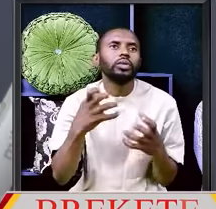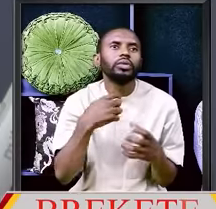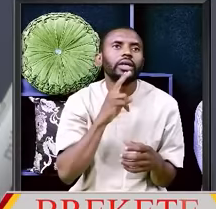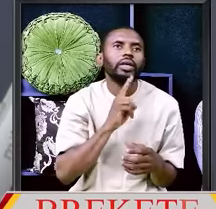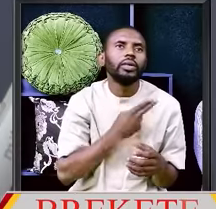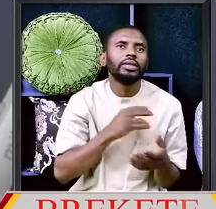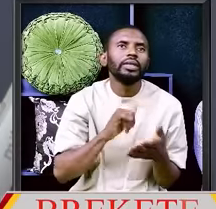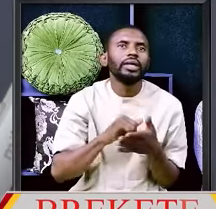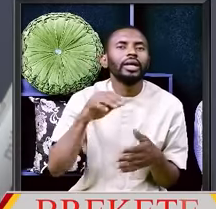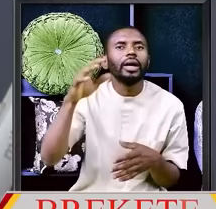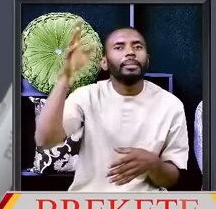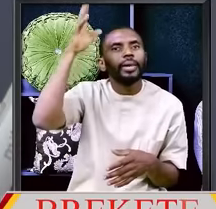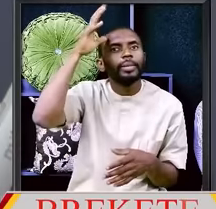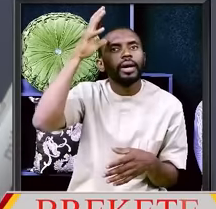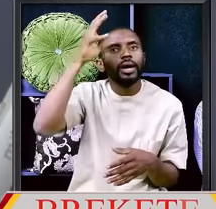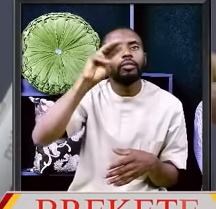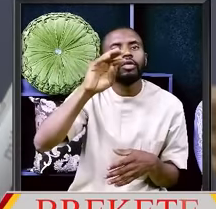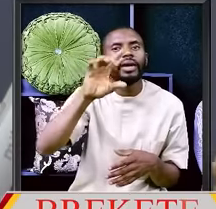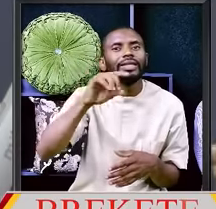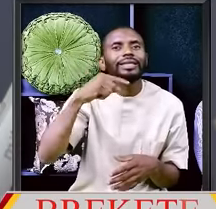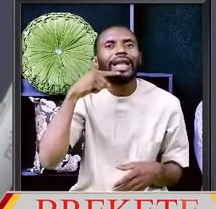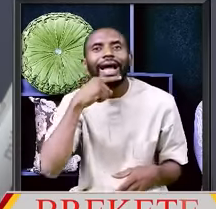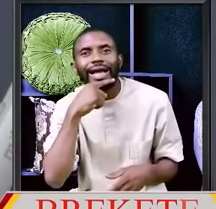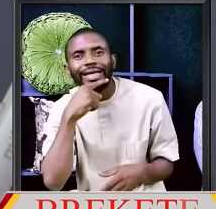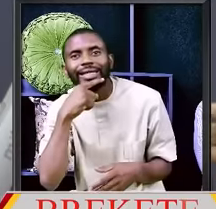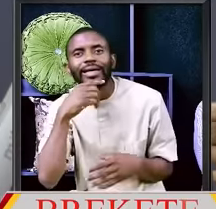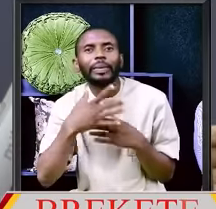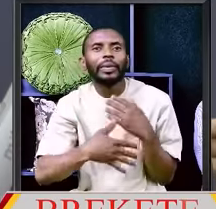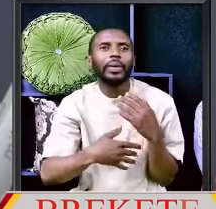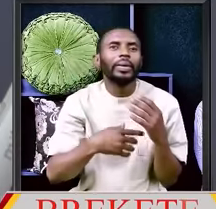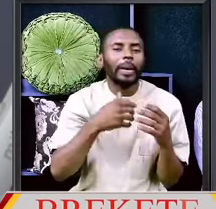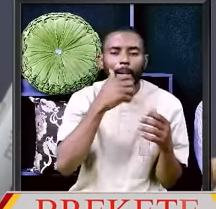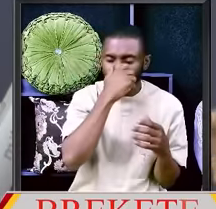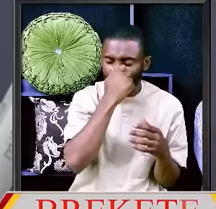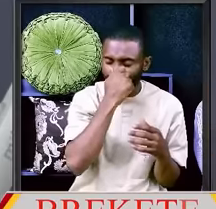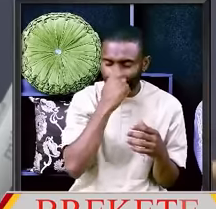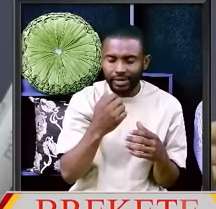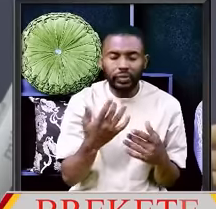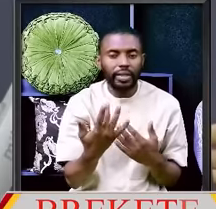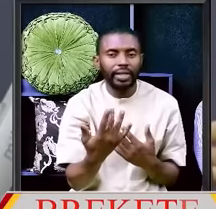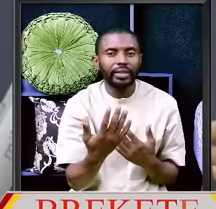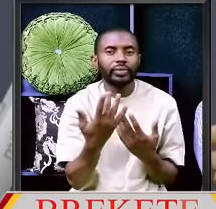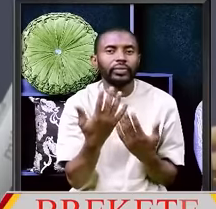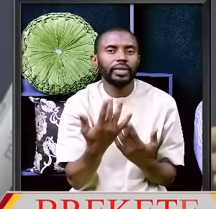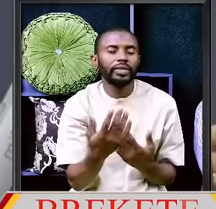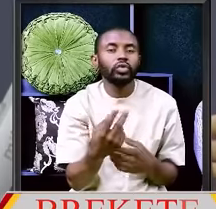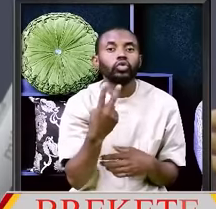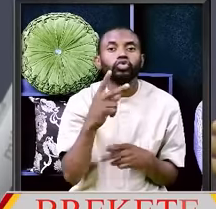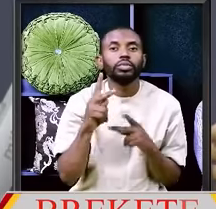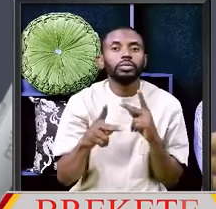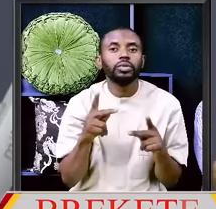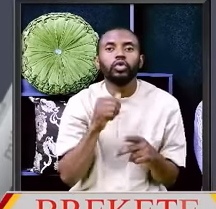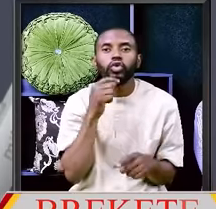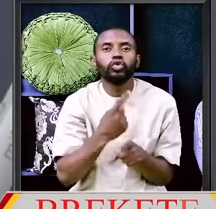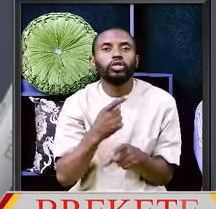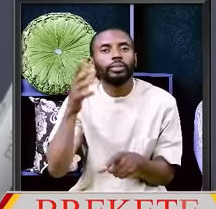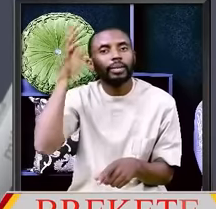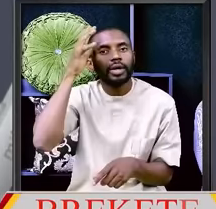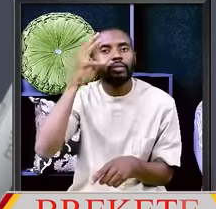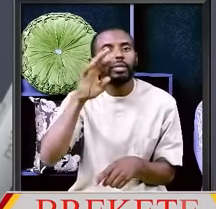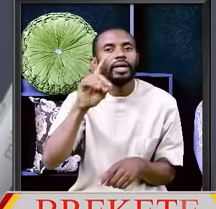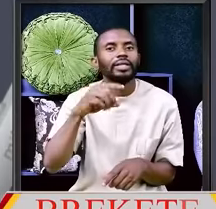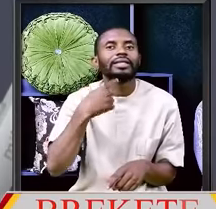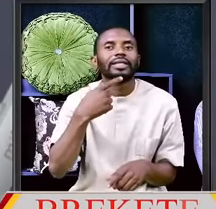That they saw a lot of the blood. Full of blood in the house. No, the sister said the same thing too. So it's two people. It's not only Baba Mohbad that said that